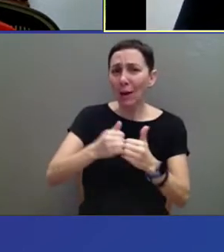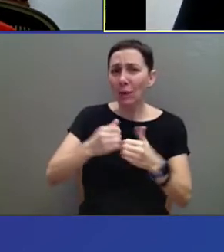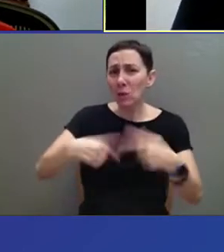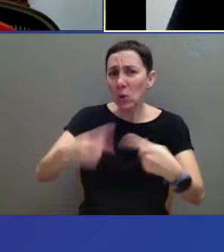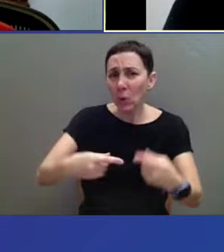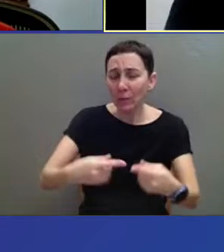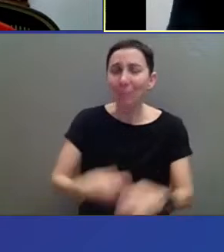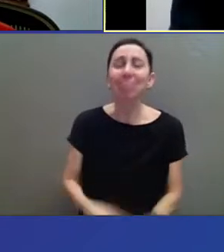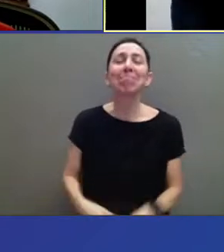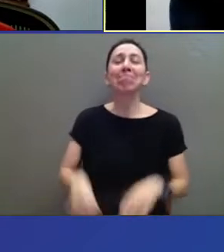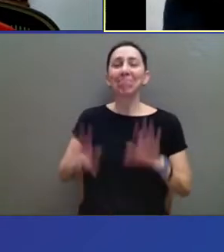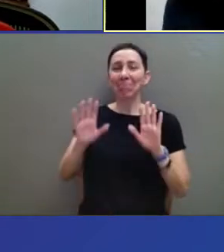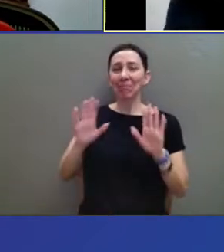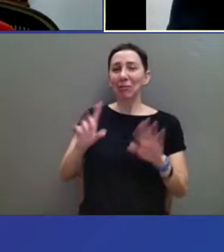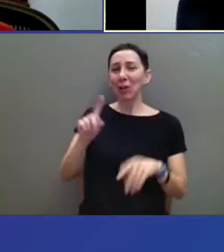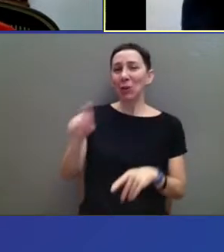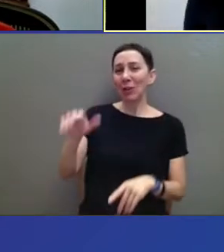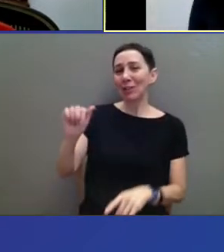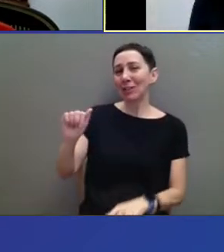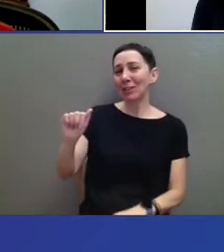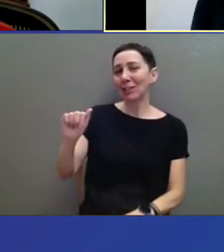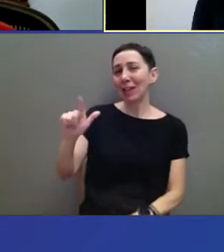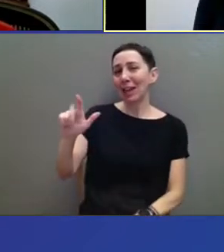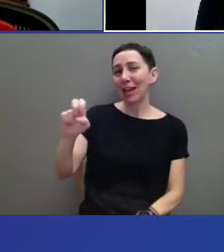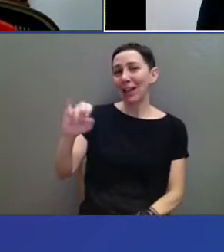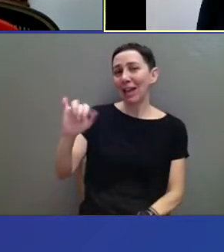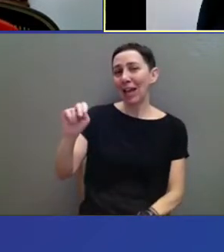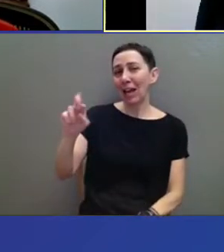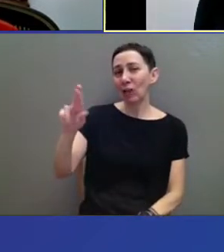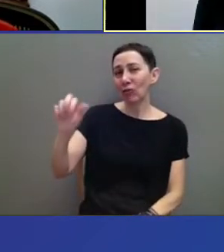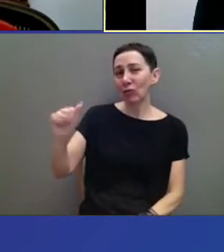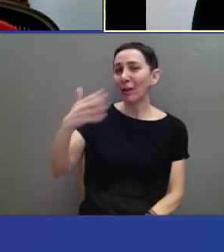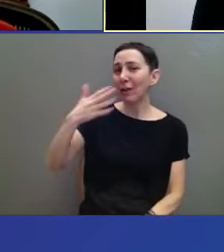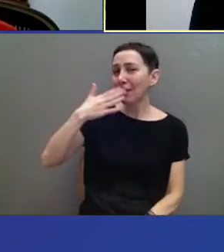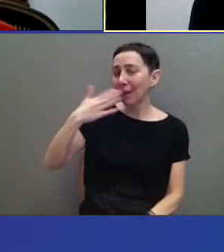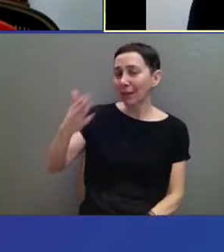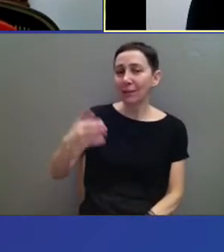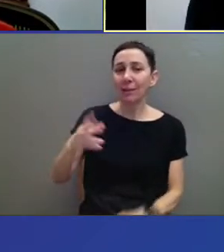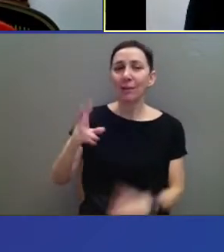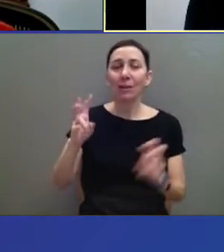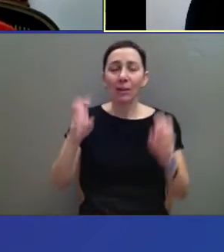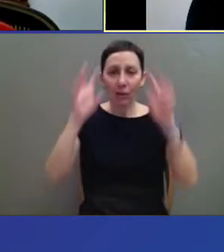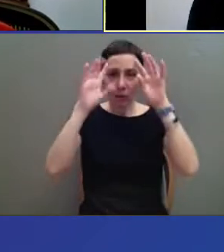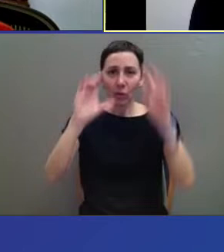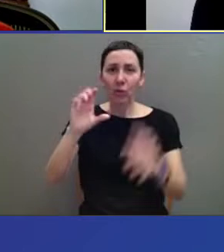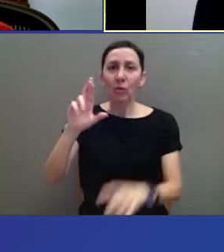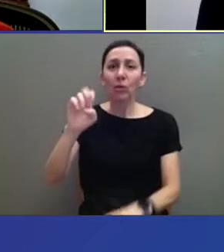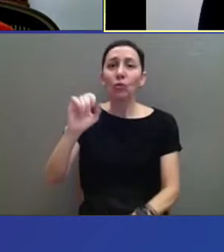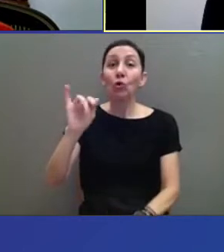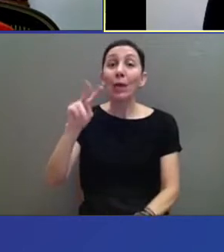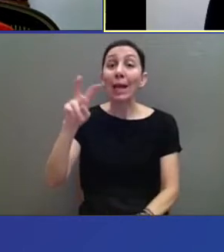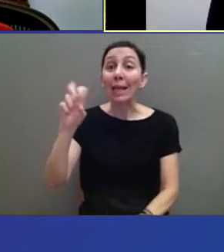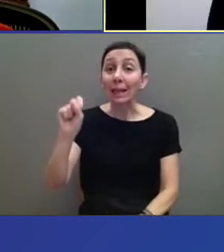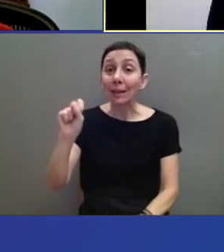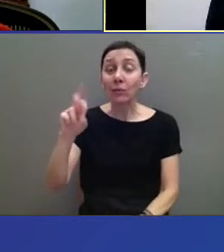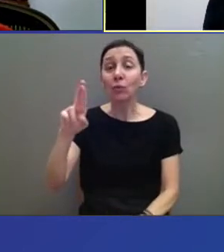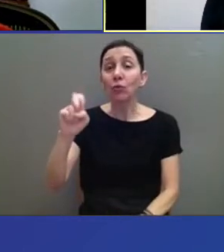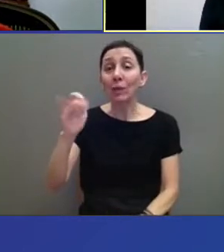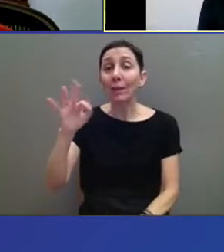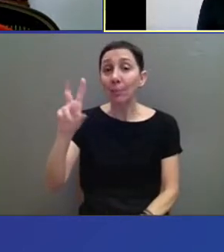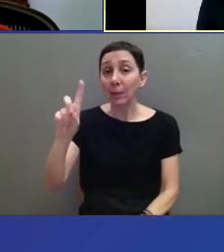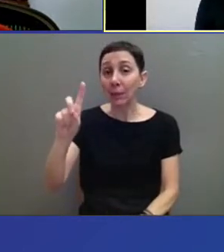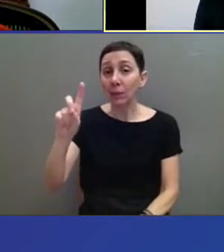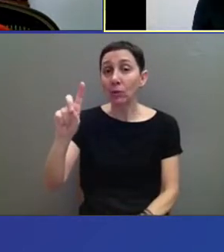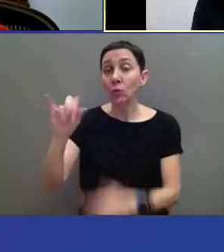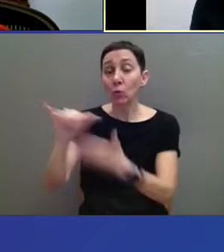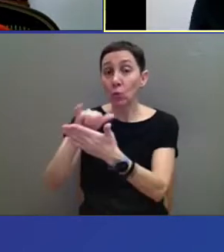That's a great question, Alejandra, thanks. So Creatives Rebuild New York, for those who don't know about it,